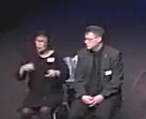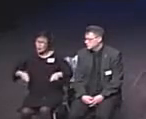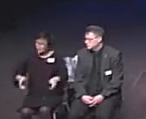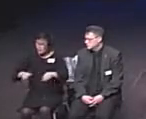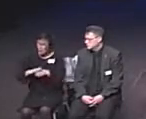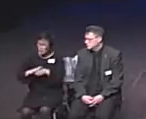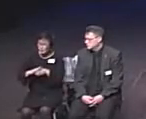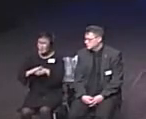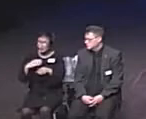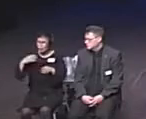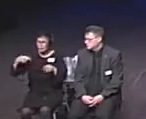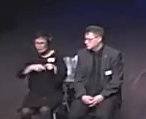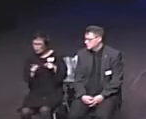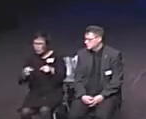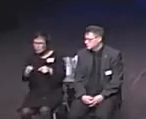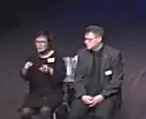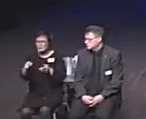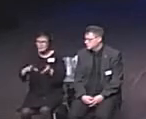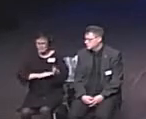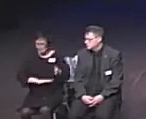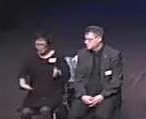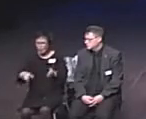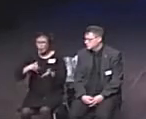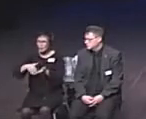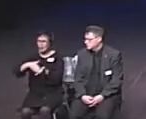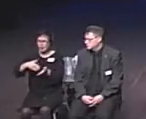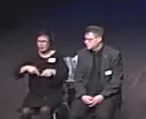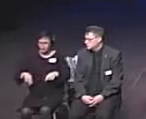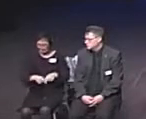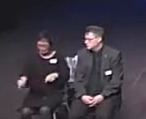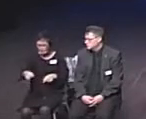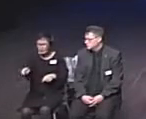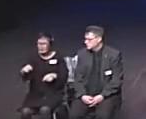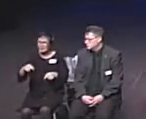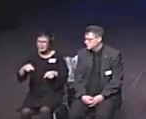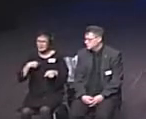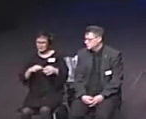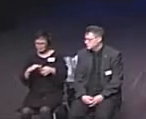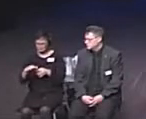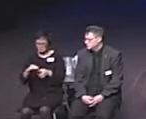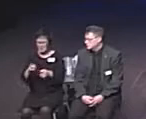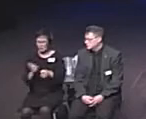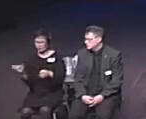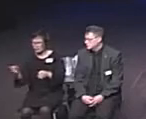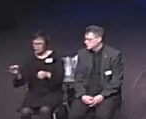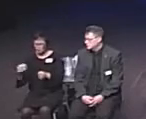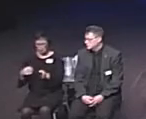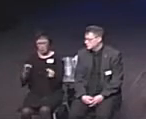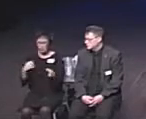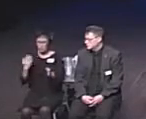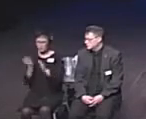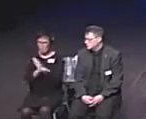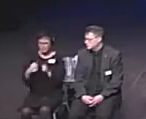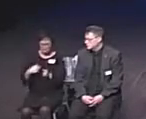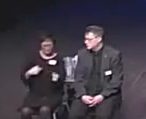And you have a road painted on the floor in the museum to guide you where you can go, how you can enter it.